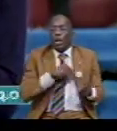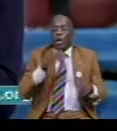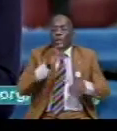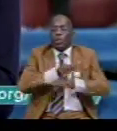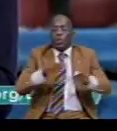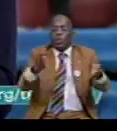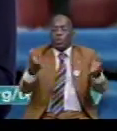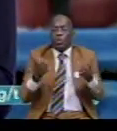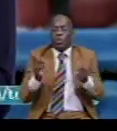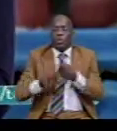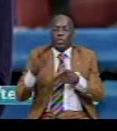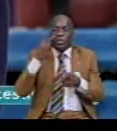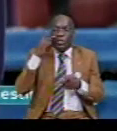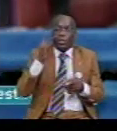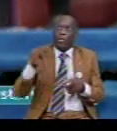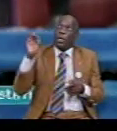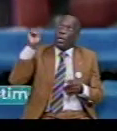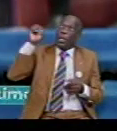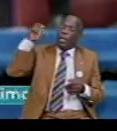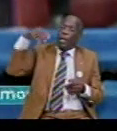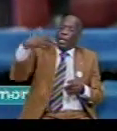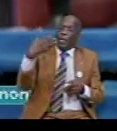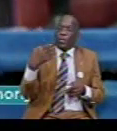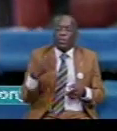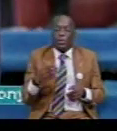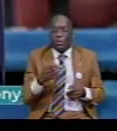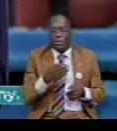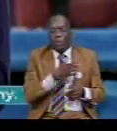staying in a place like this without my glasses. So